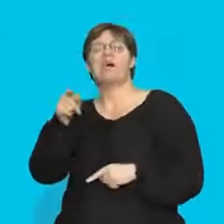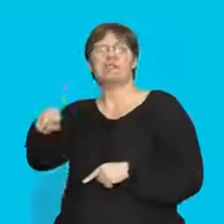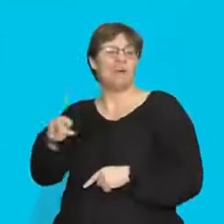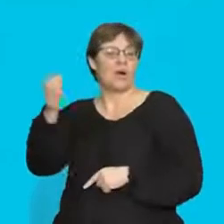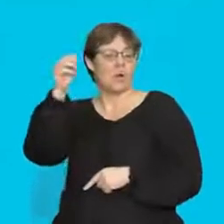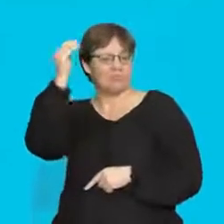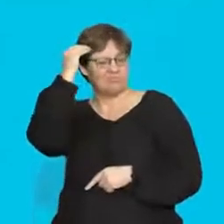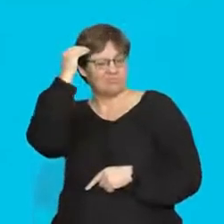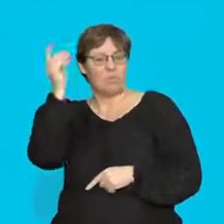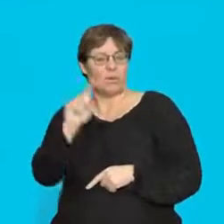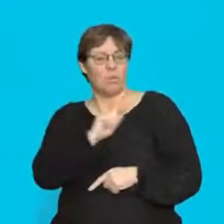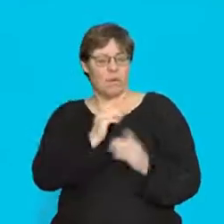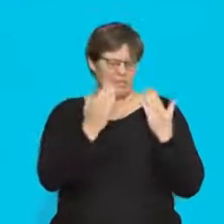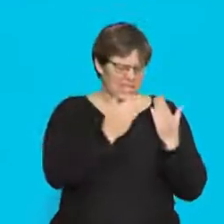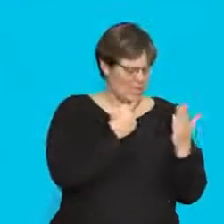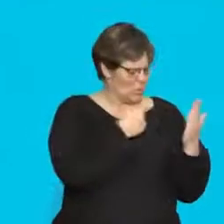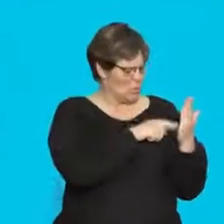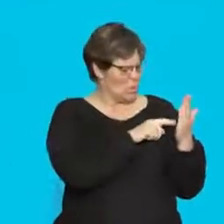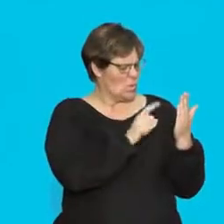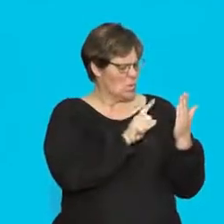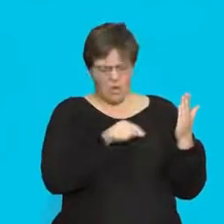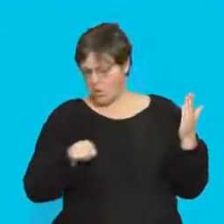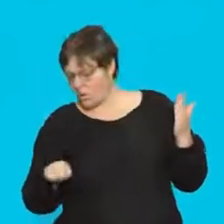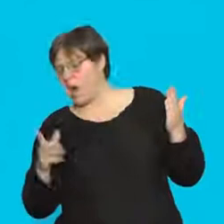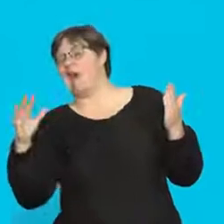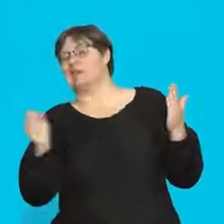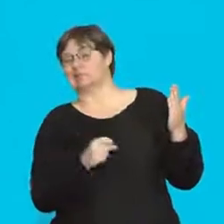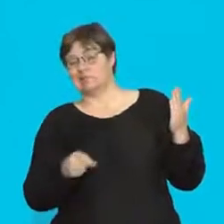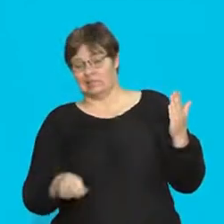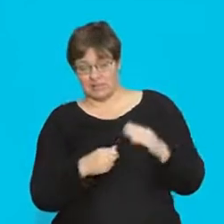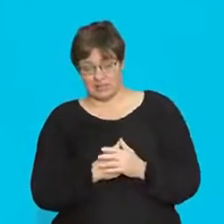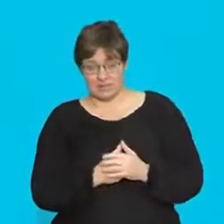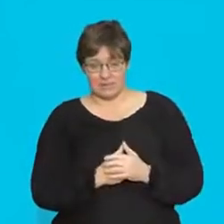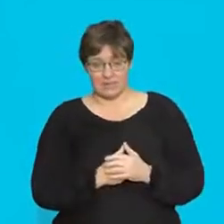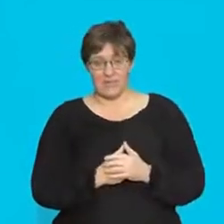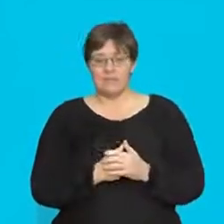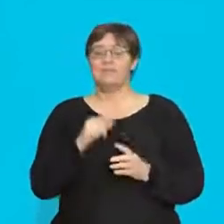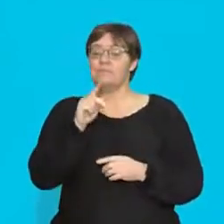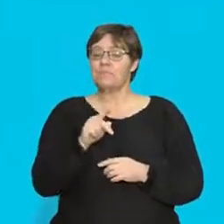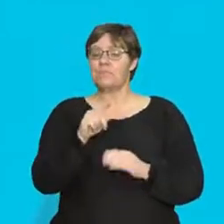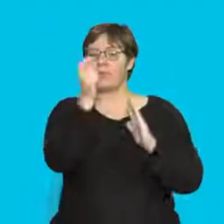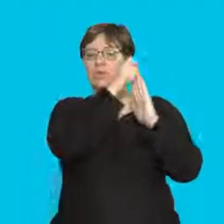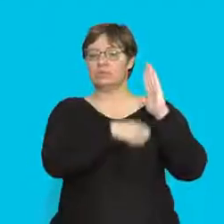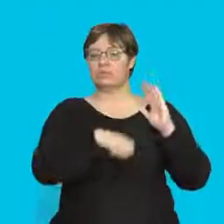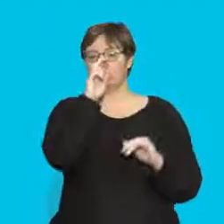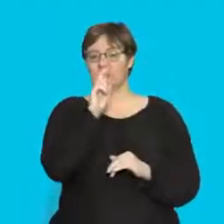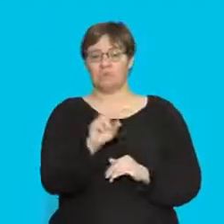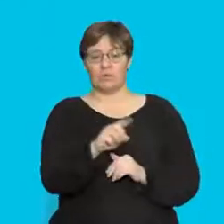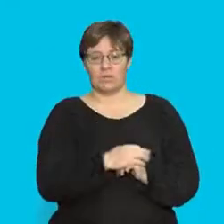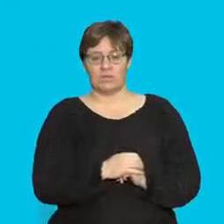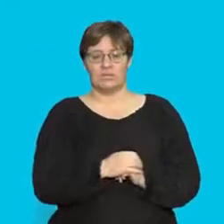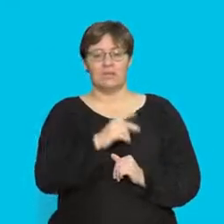and definition when you're studying to really brush up on your facts. So the terms that we're looking at